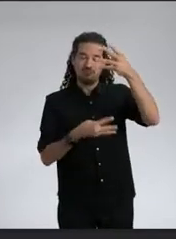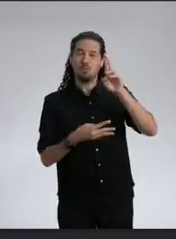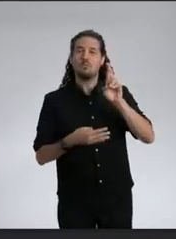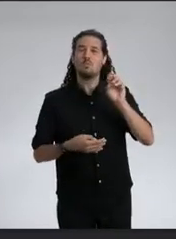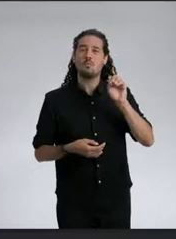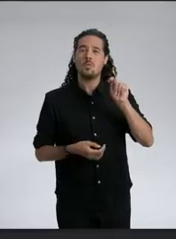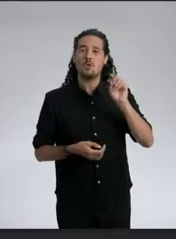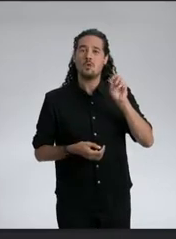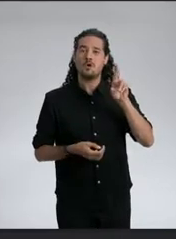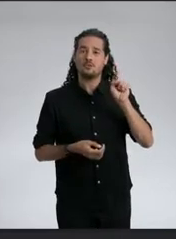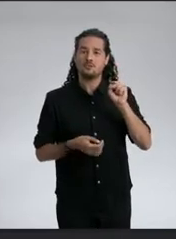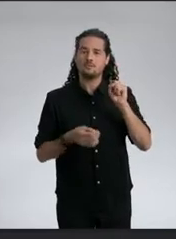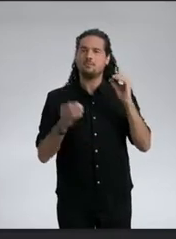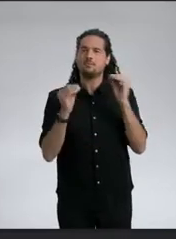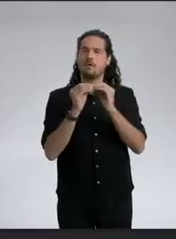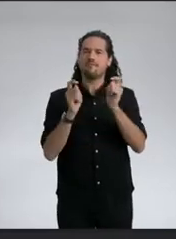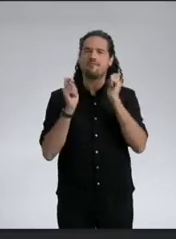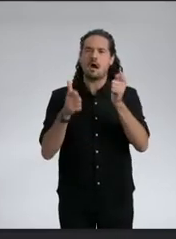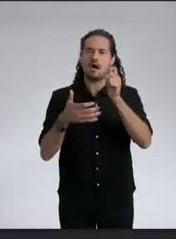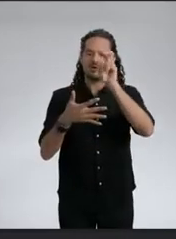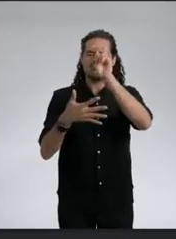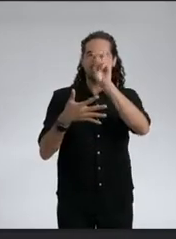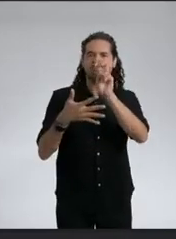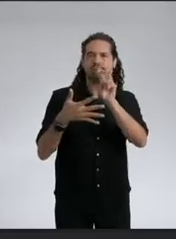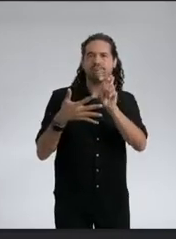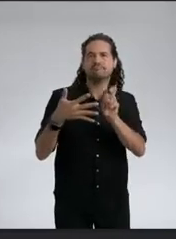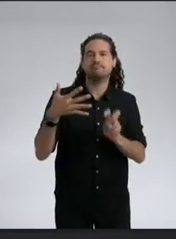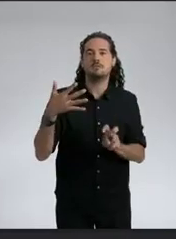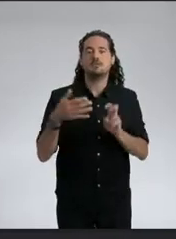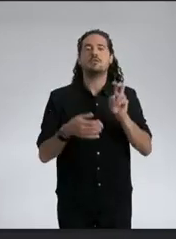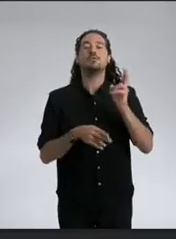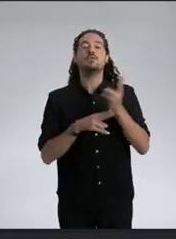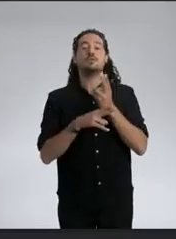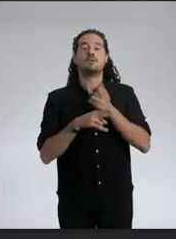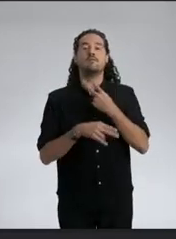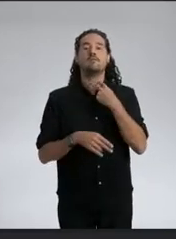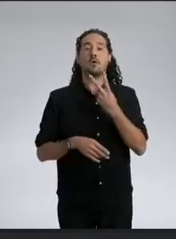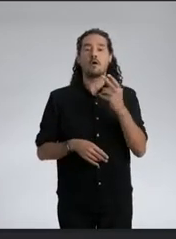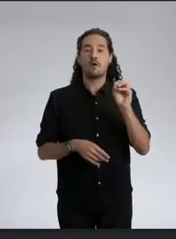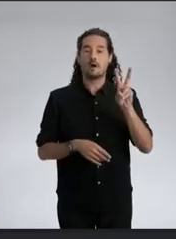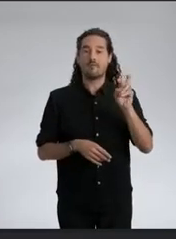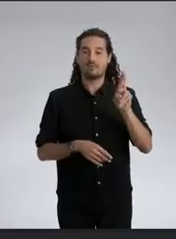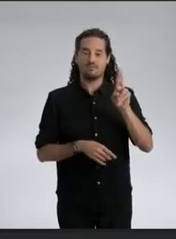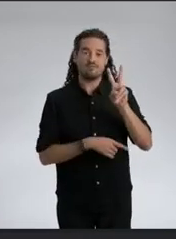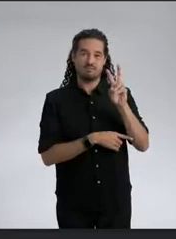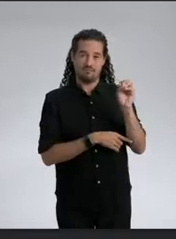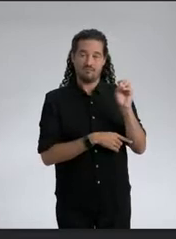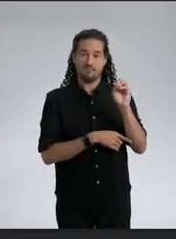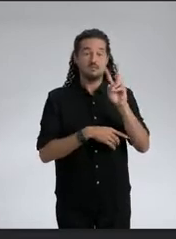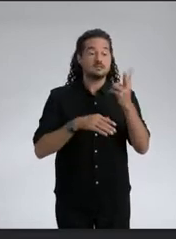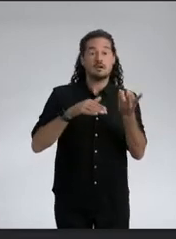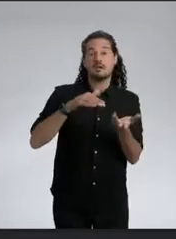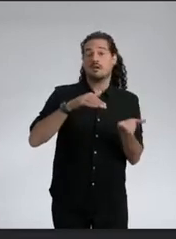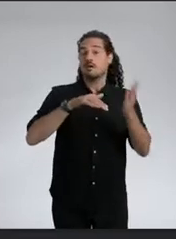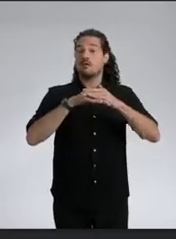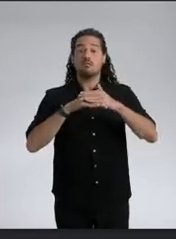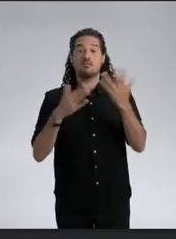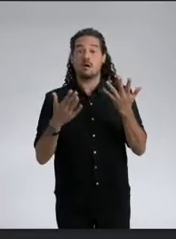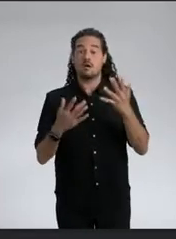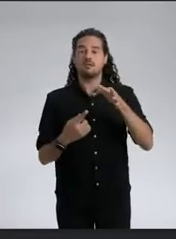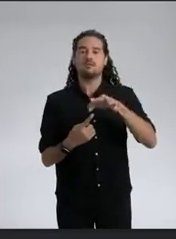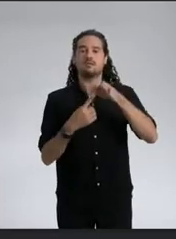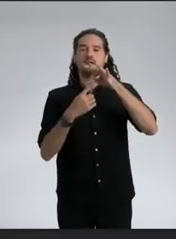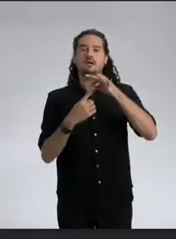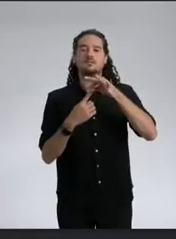with VoiceOver. And second, we'll improve the accessibility of this custom stepper control.